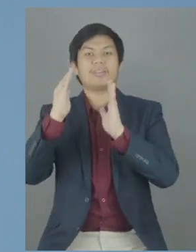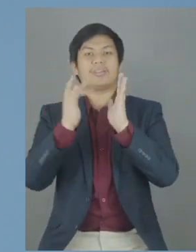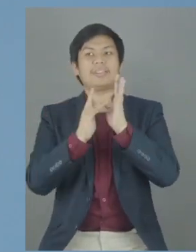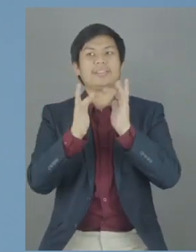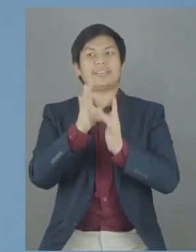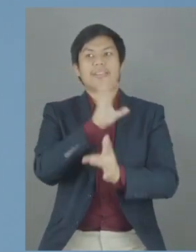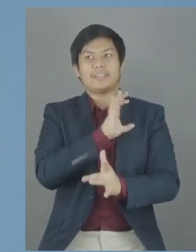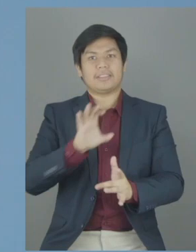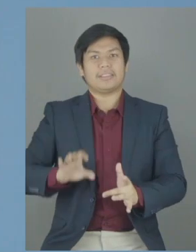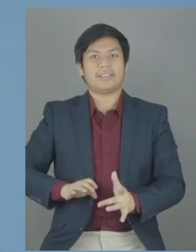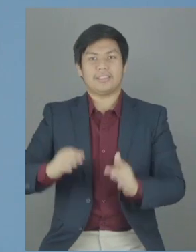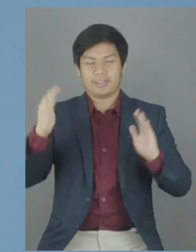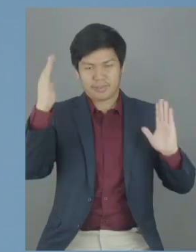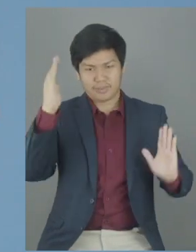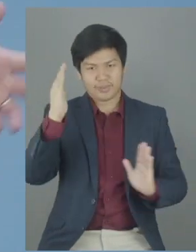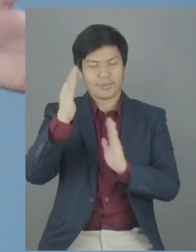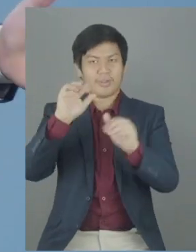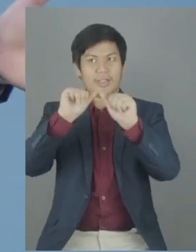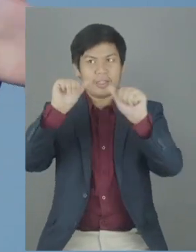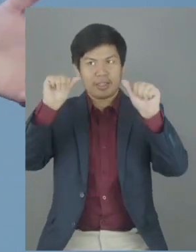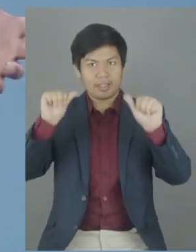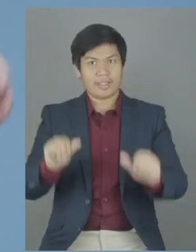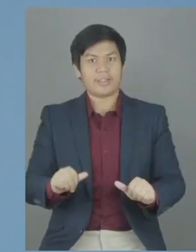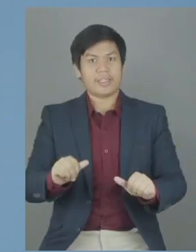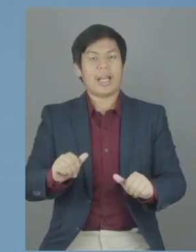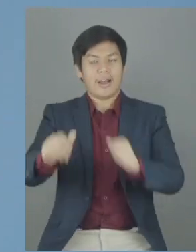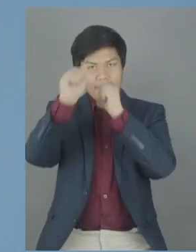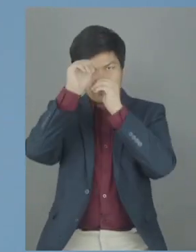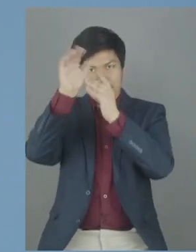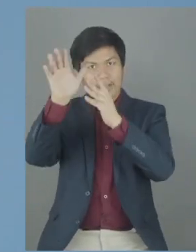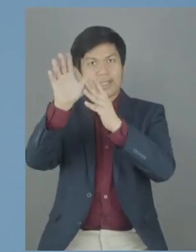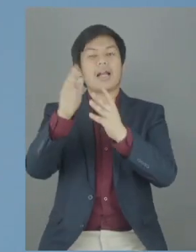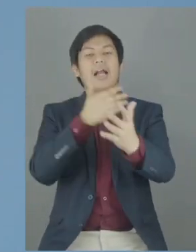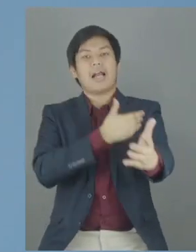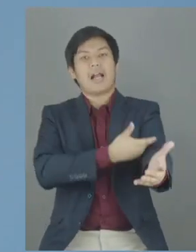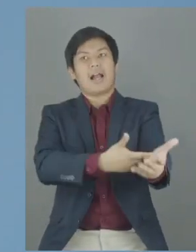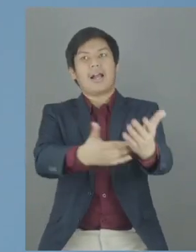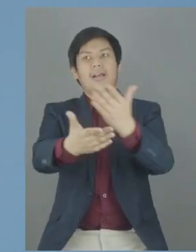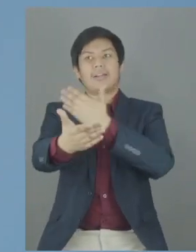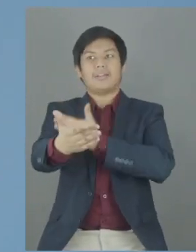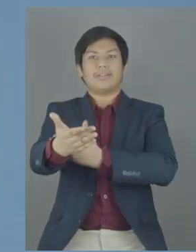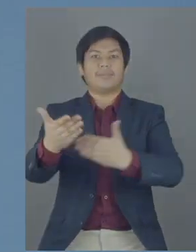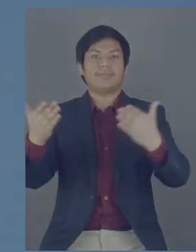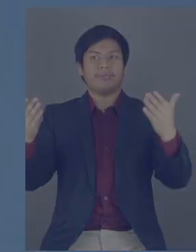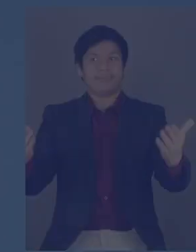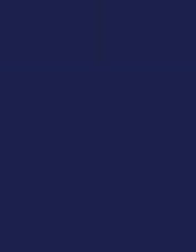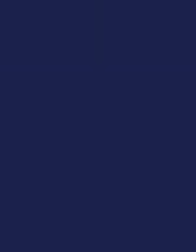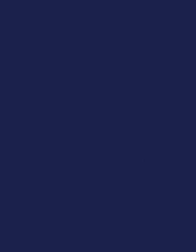to come to the altar, because our Father's arms are open wide.